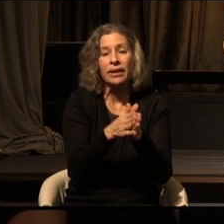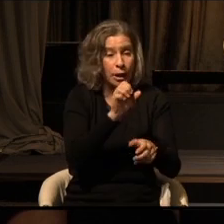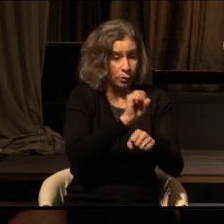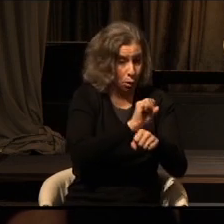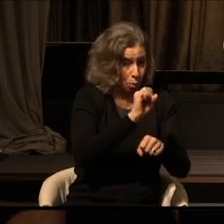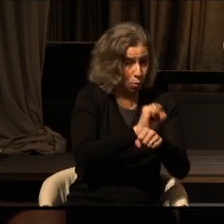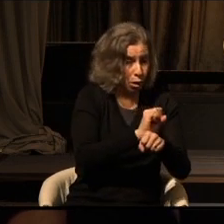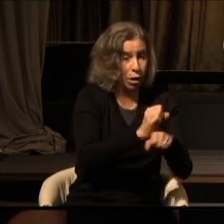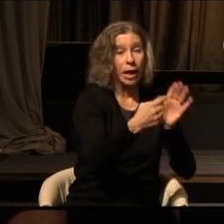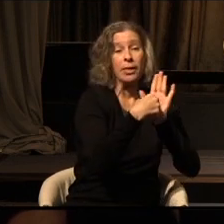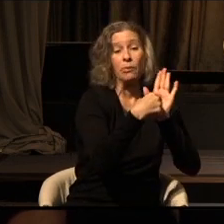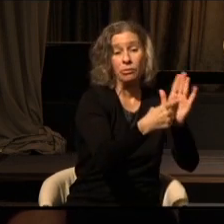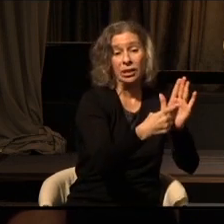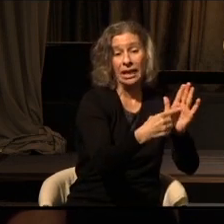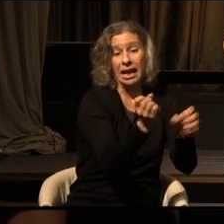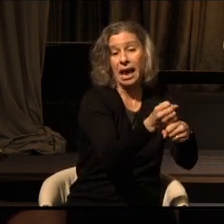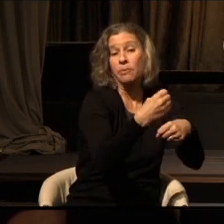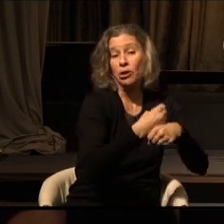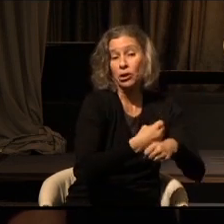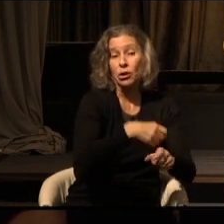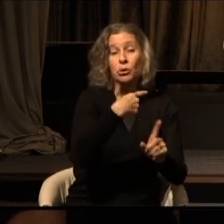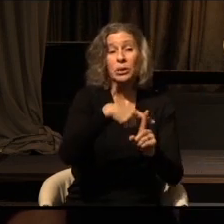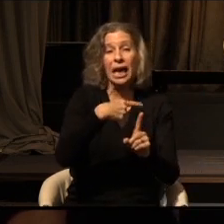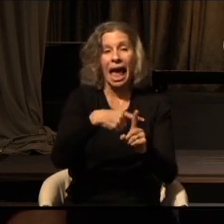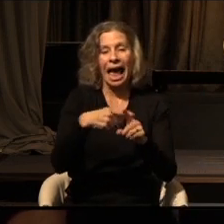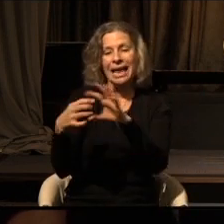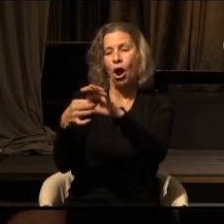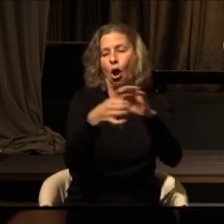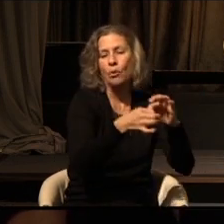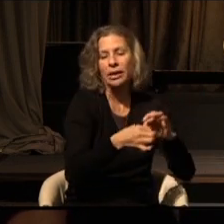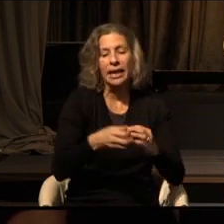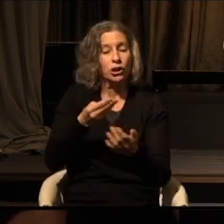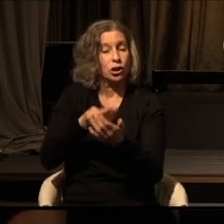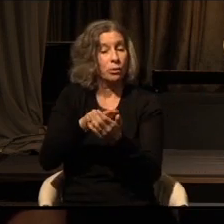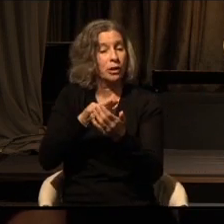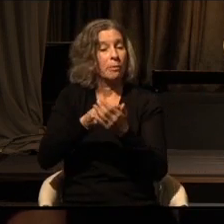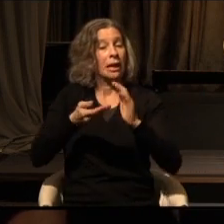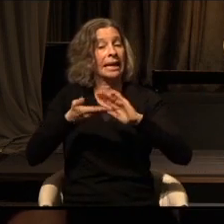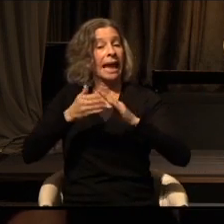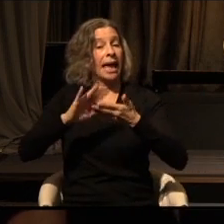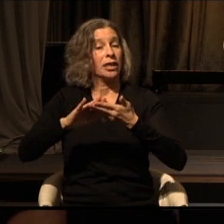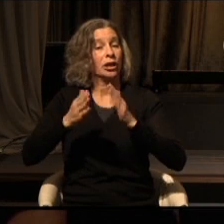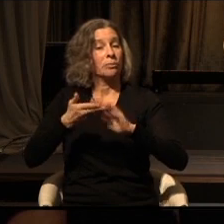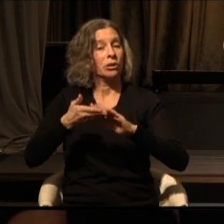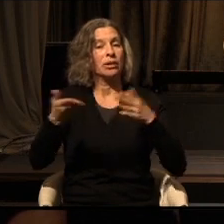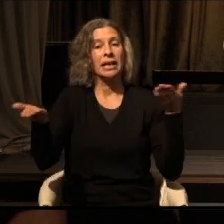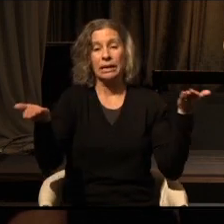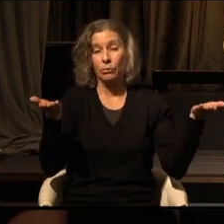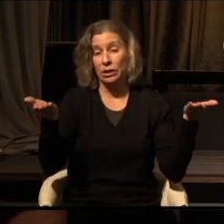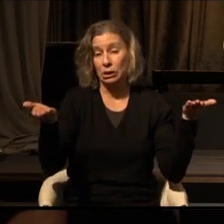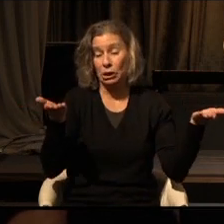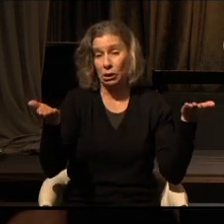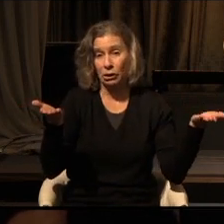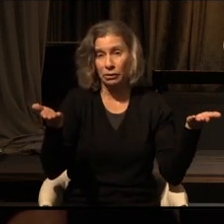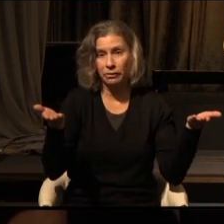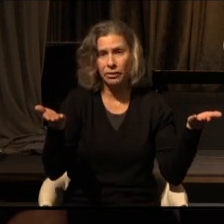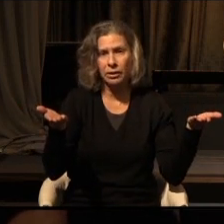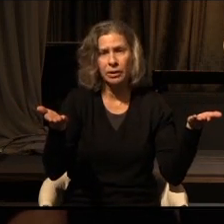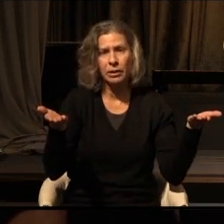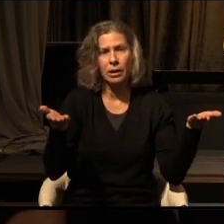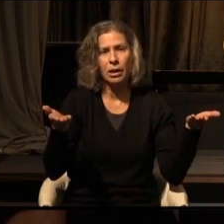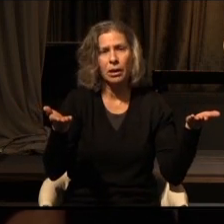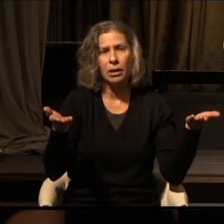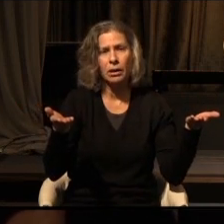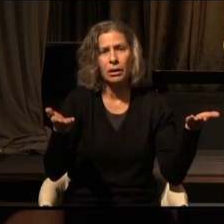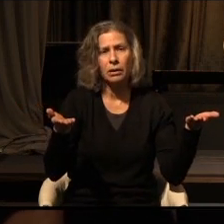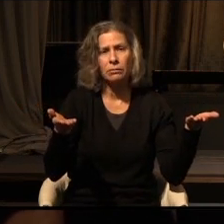we present and produce, but also our relationship with money and the community that we serve. When's the last time that you checked